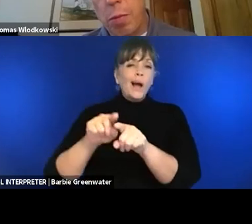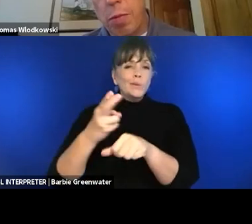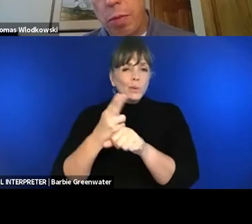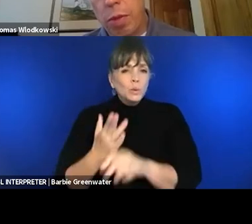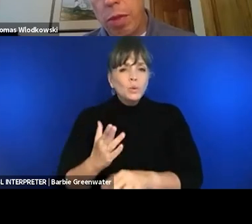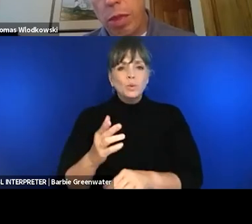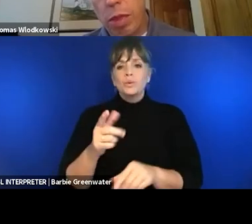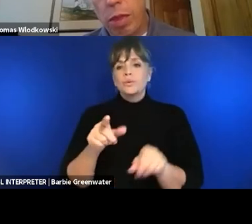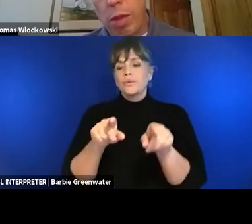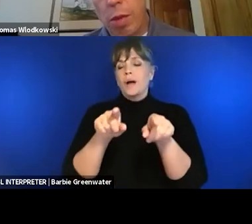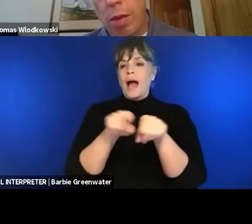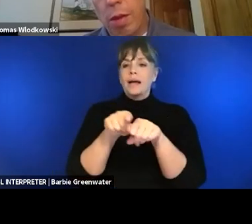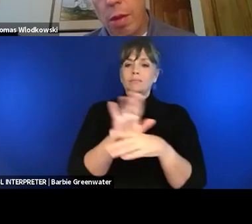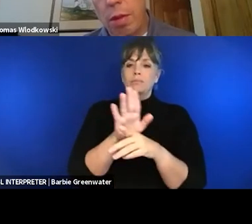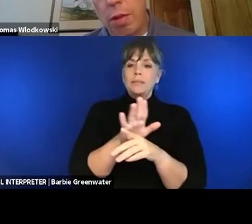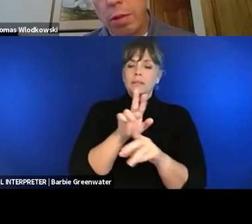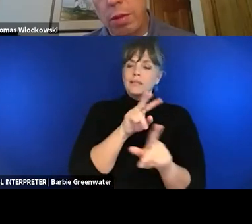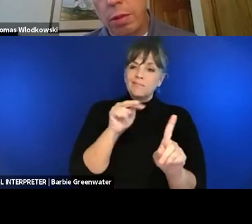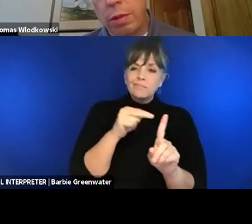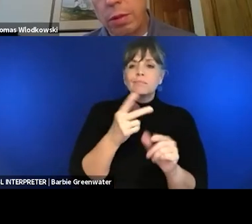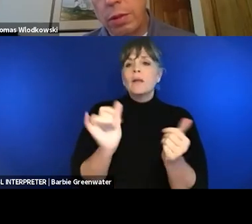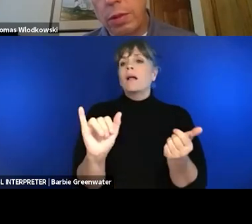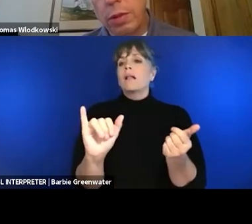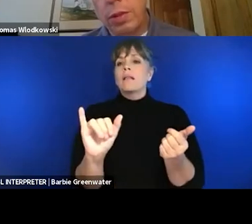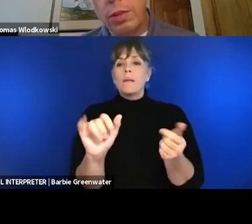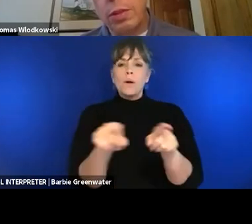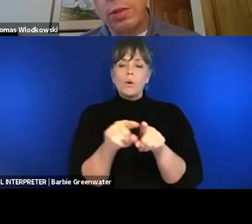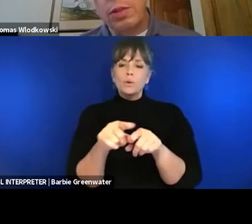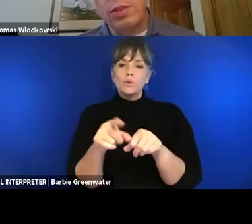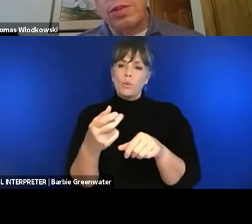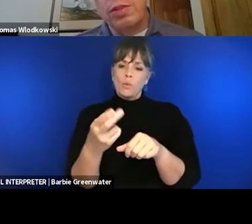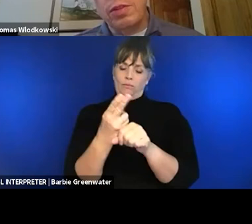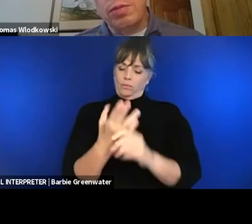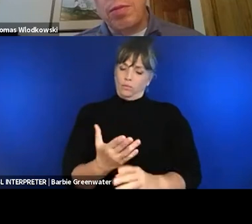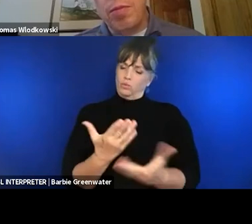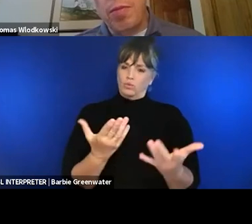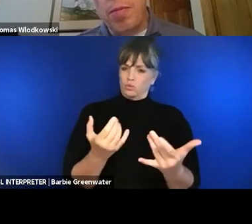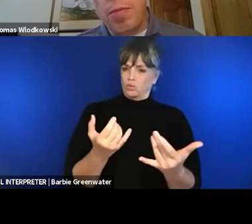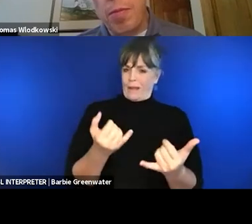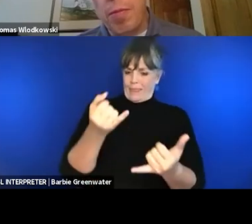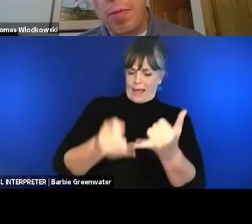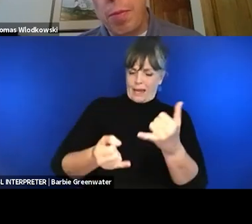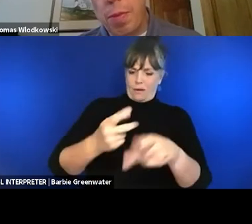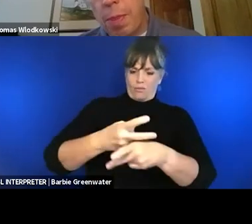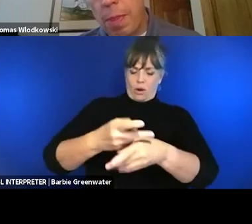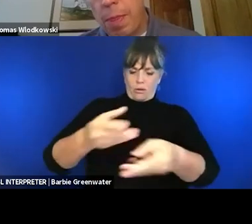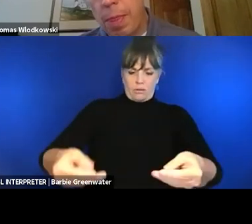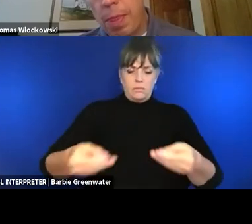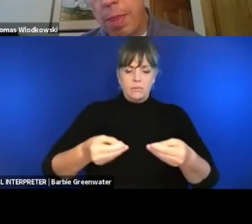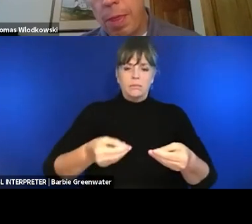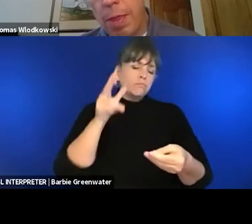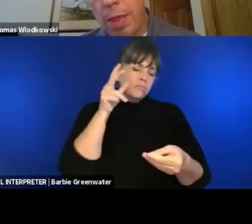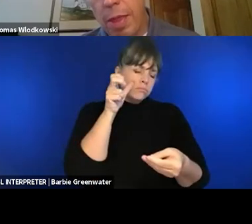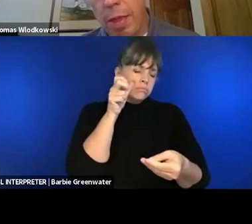ways, but part of it is also the end product and the end consumer. So what happens on your end of it? And is there anything you want to